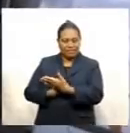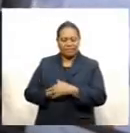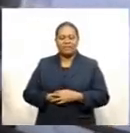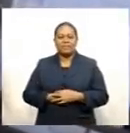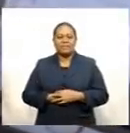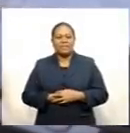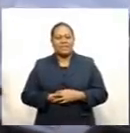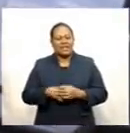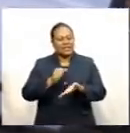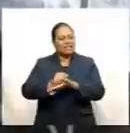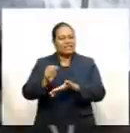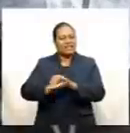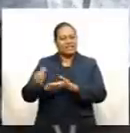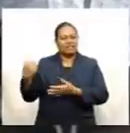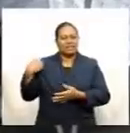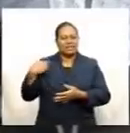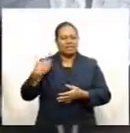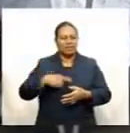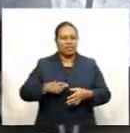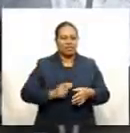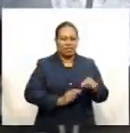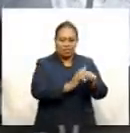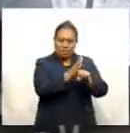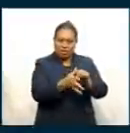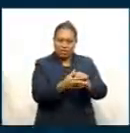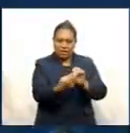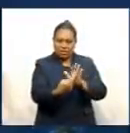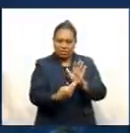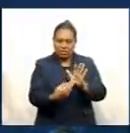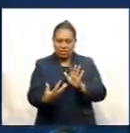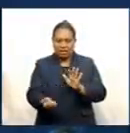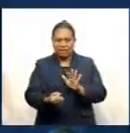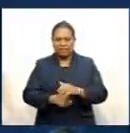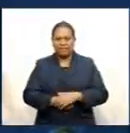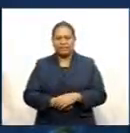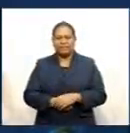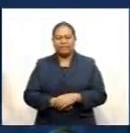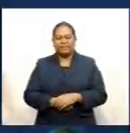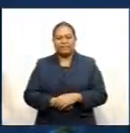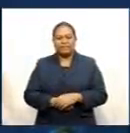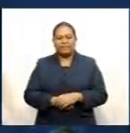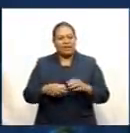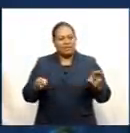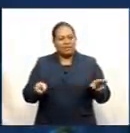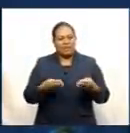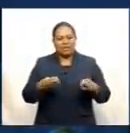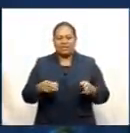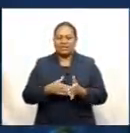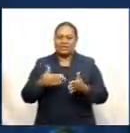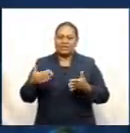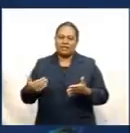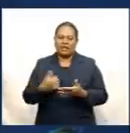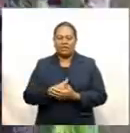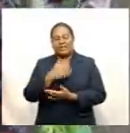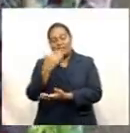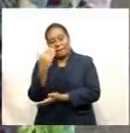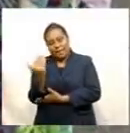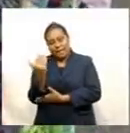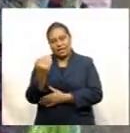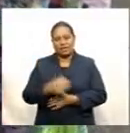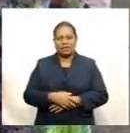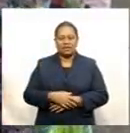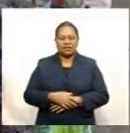decline in sales with the restrictions put in place. The music world depends on public gathering, which is banned at the